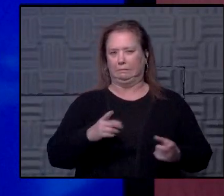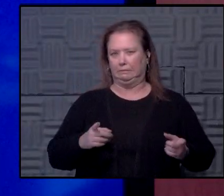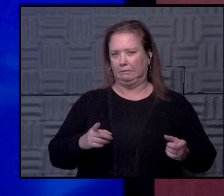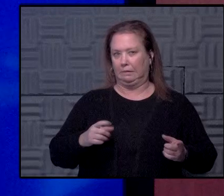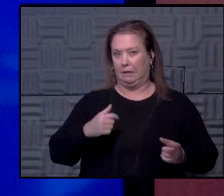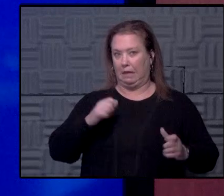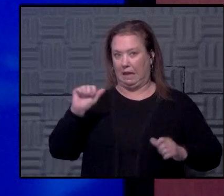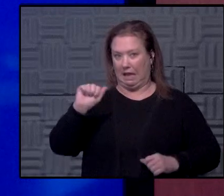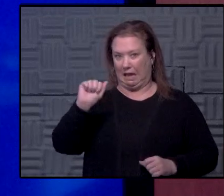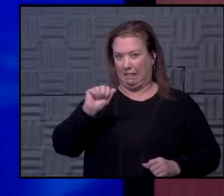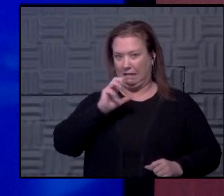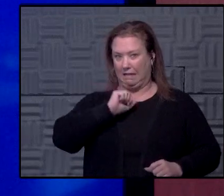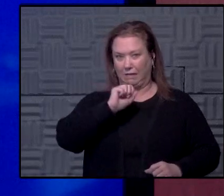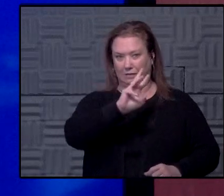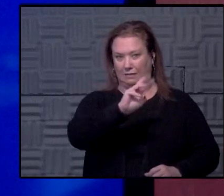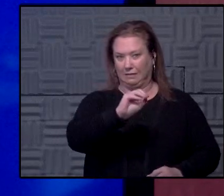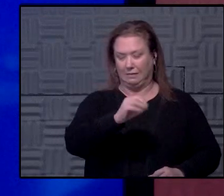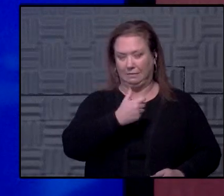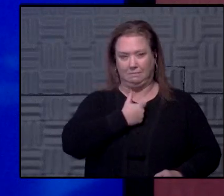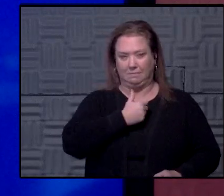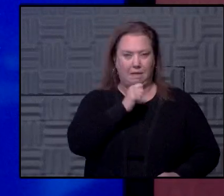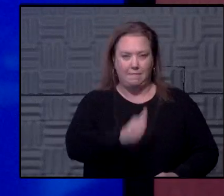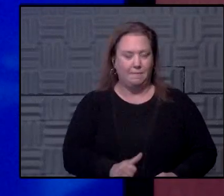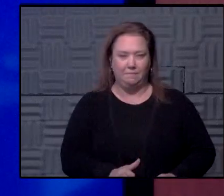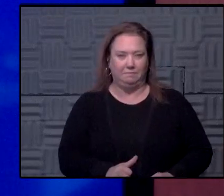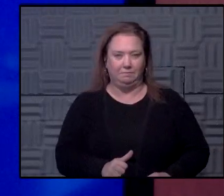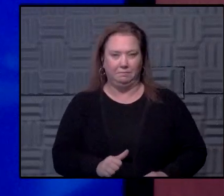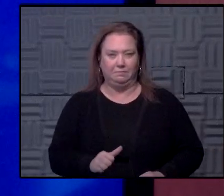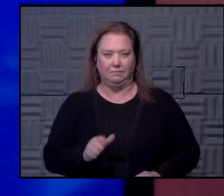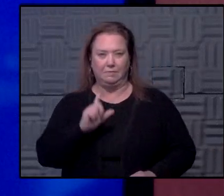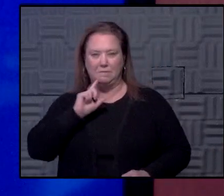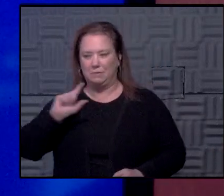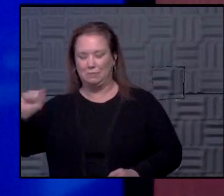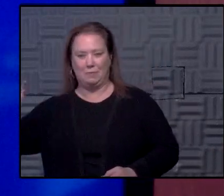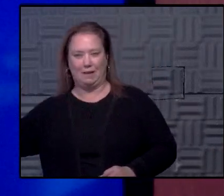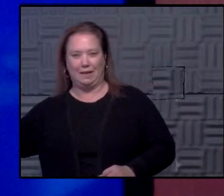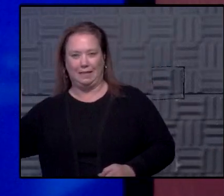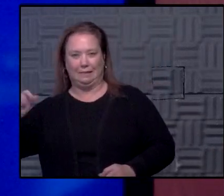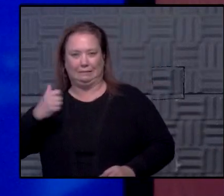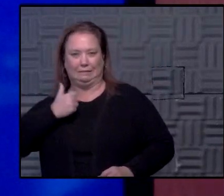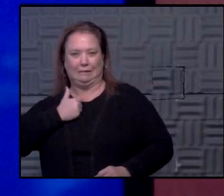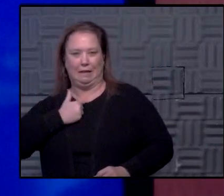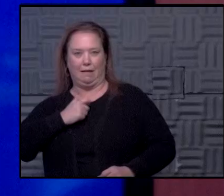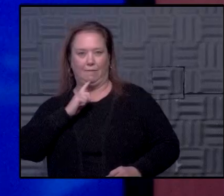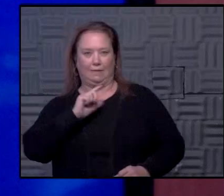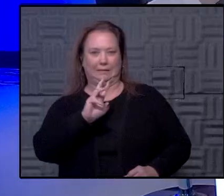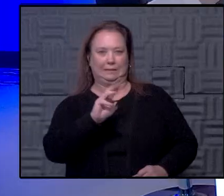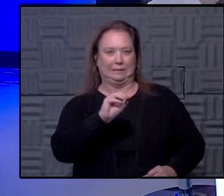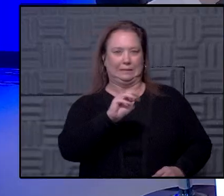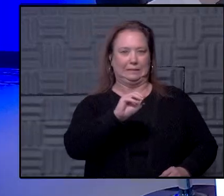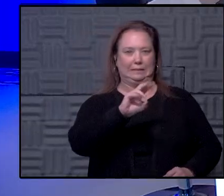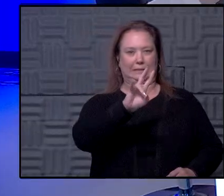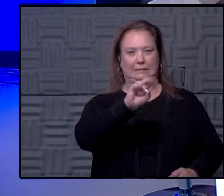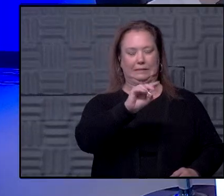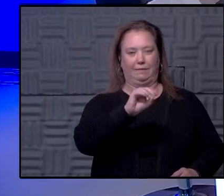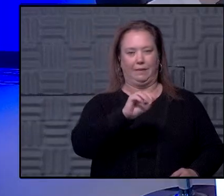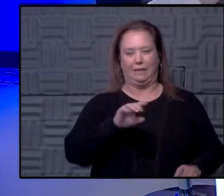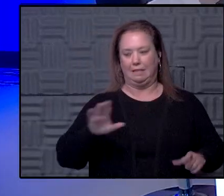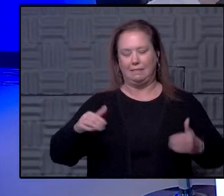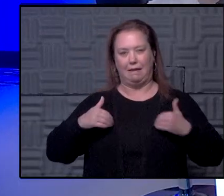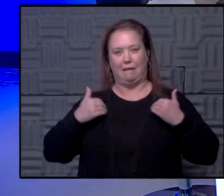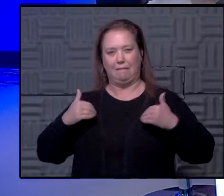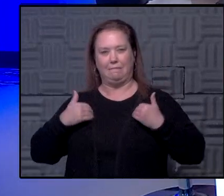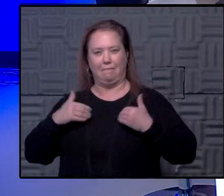myself to be an athlete at age 60, yeah, it ain't the same as when I was 20. I'm sorry. I think that young demographic is something. It's a little